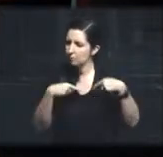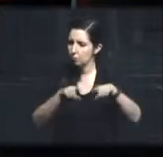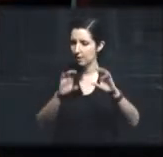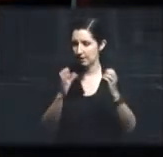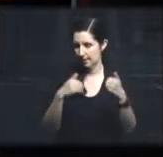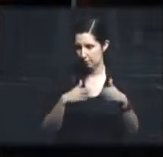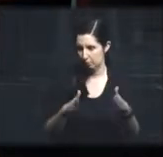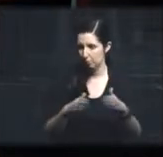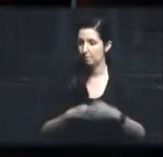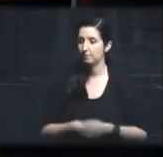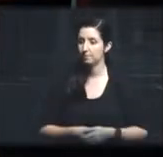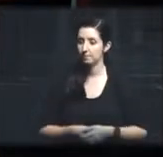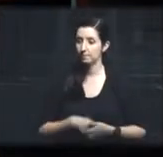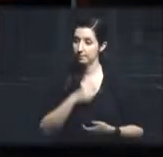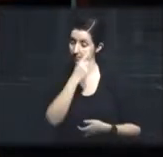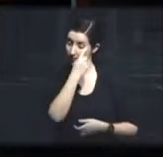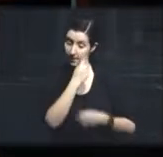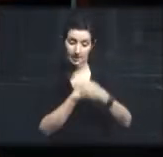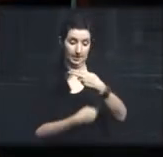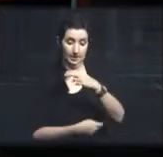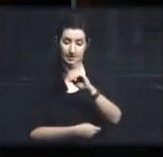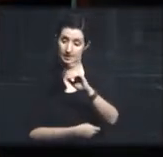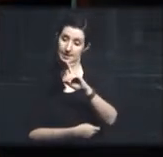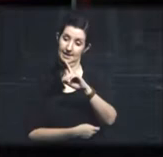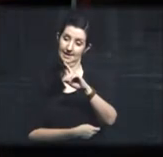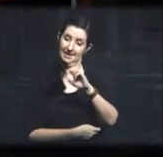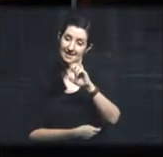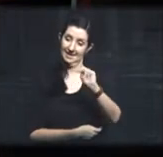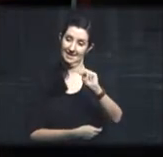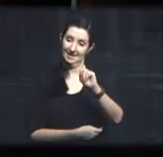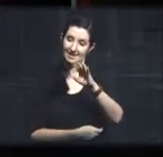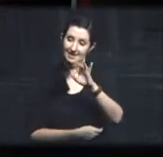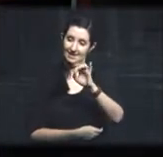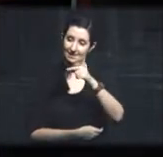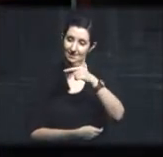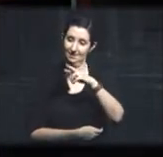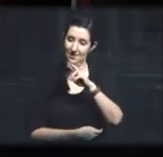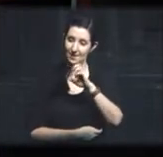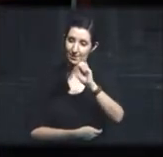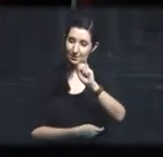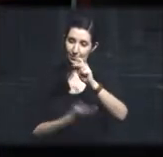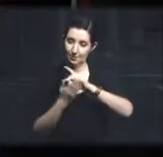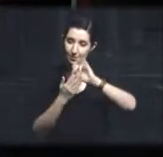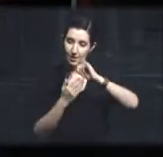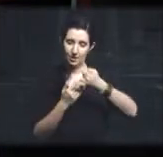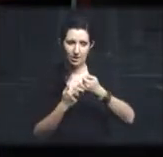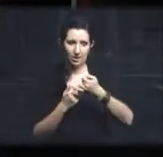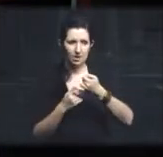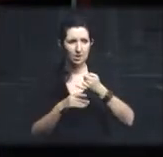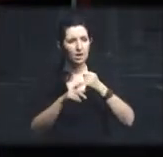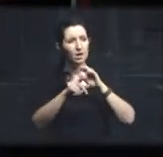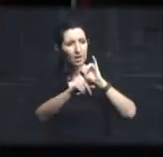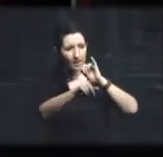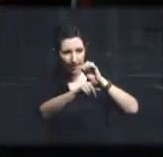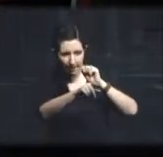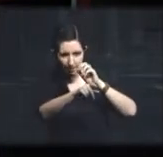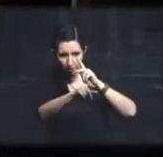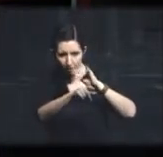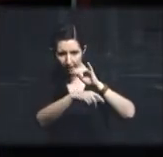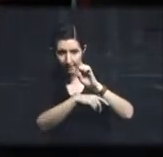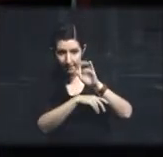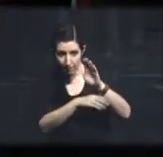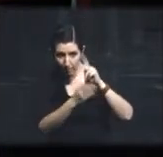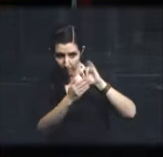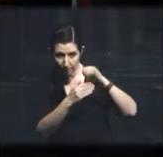Hidden Figures Project, this one is sponsored by Jackie Gators Jordan, I think. Is that right, Jackie? Yes. And